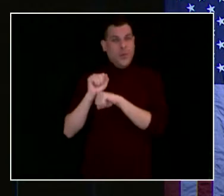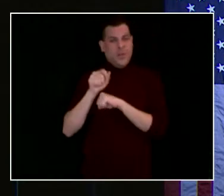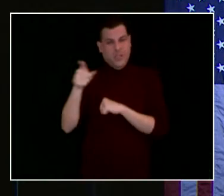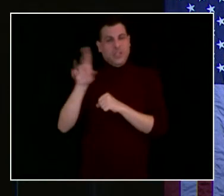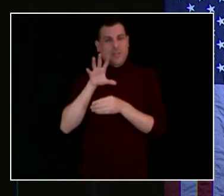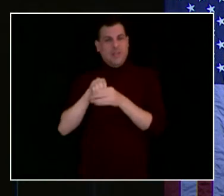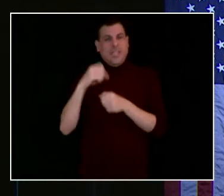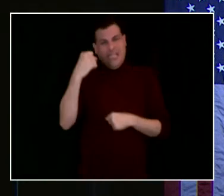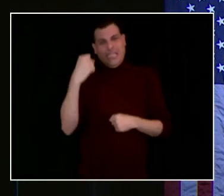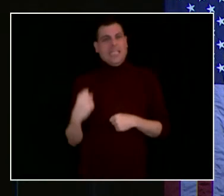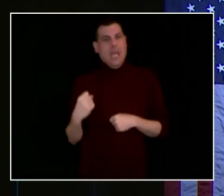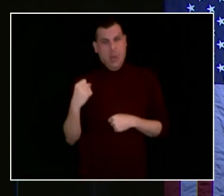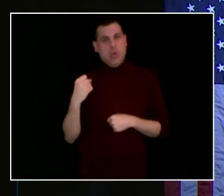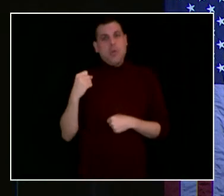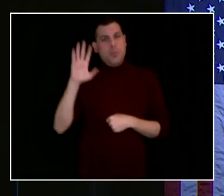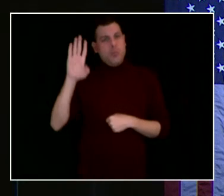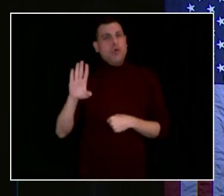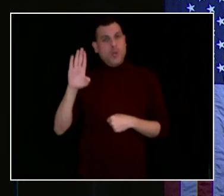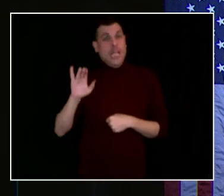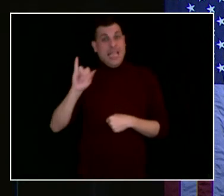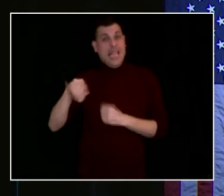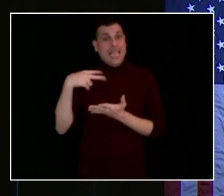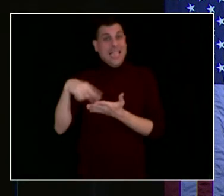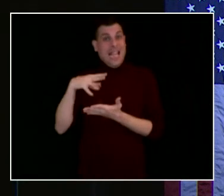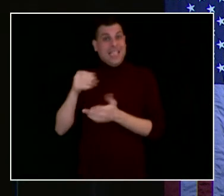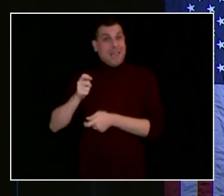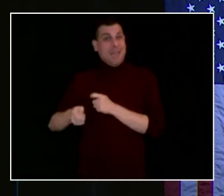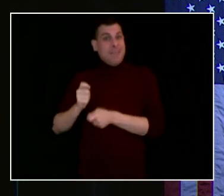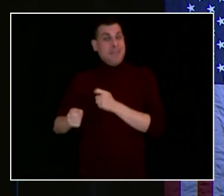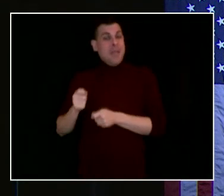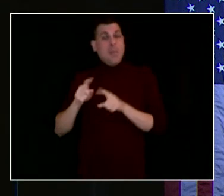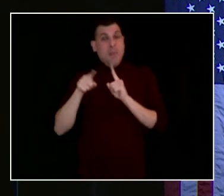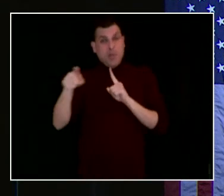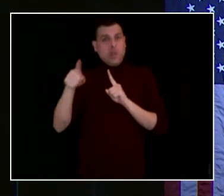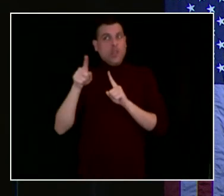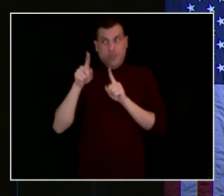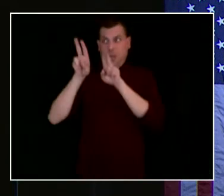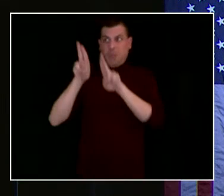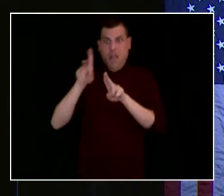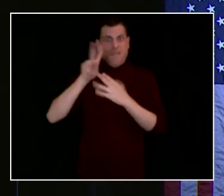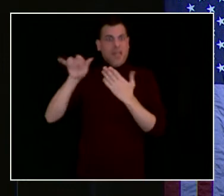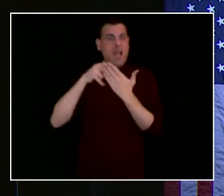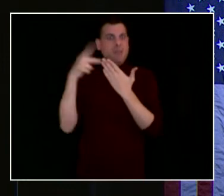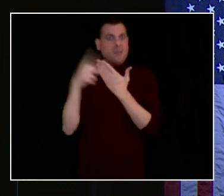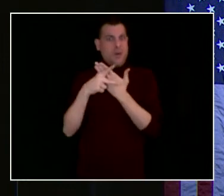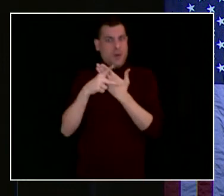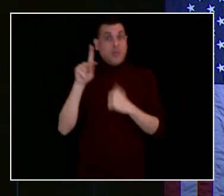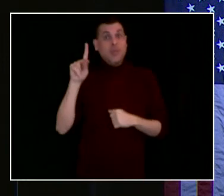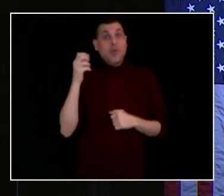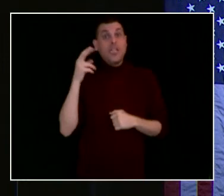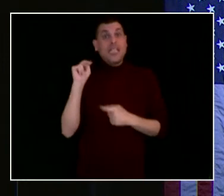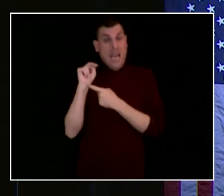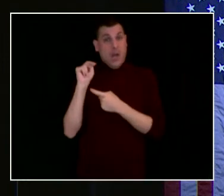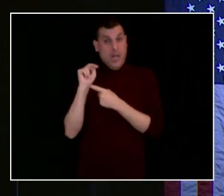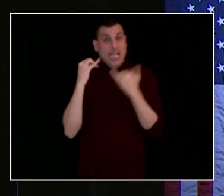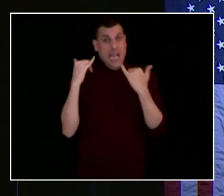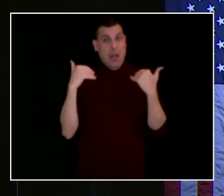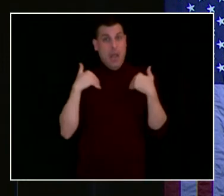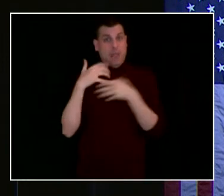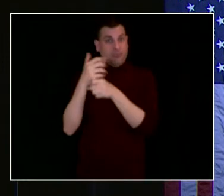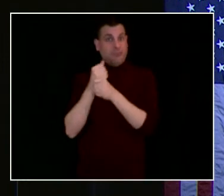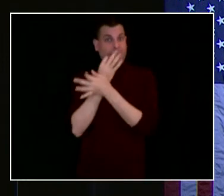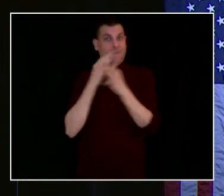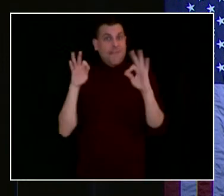and Dance Team and a Big Apple Connect user. The money Karen saves on high-speed internet goes towards